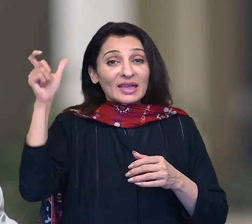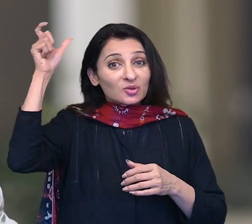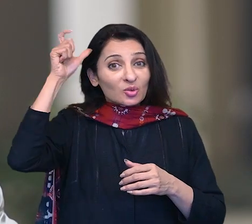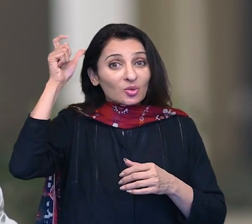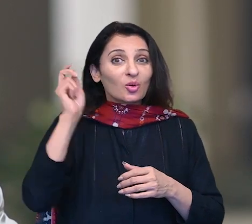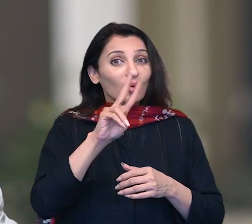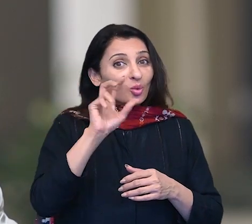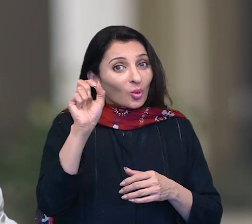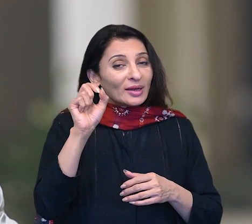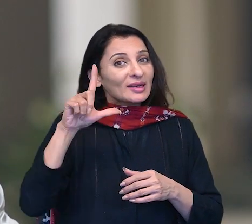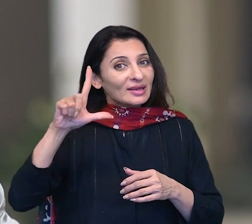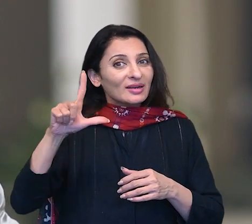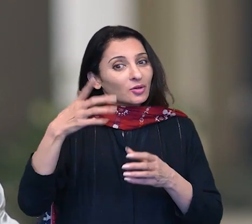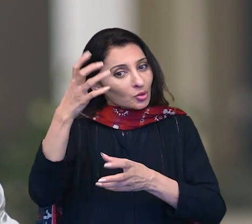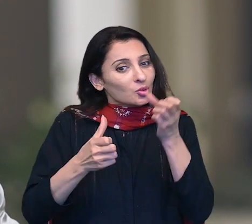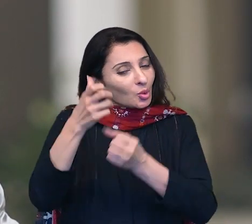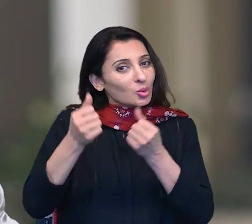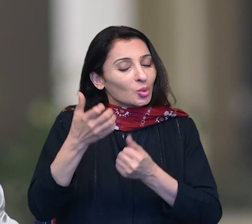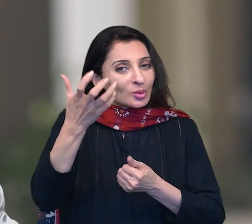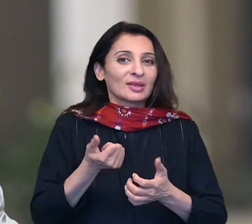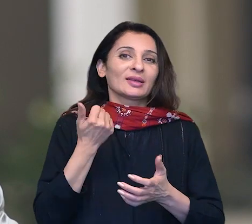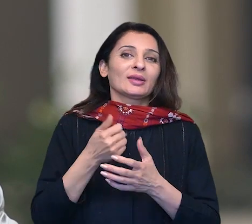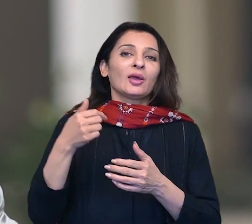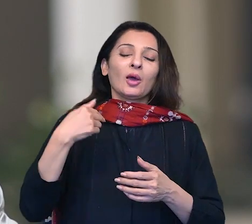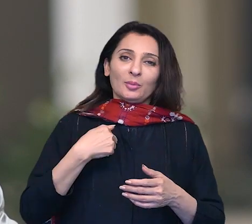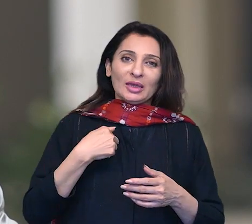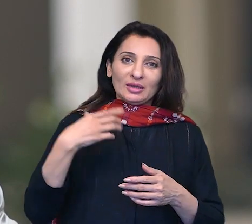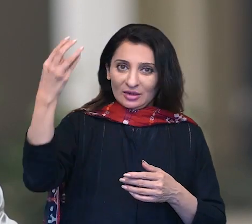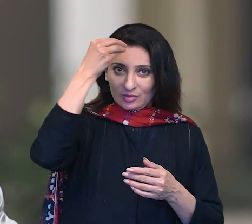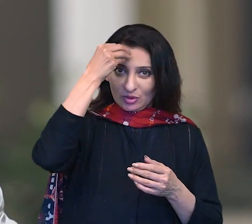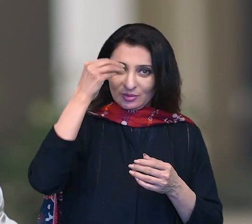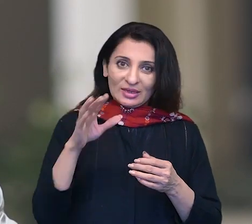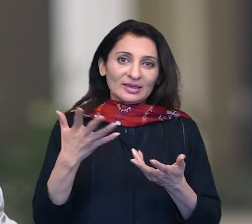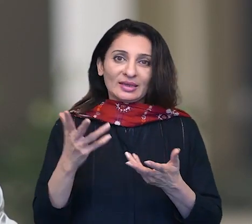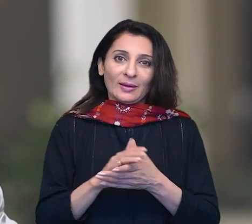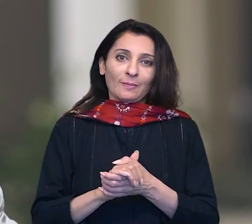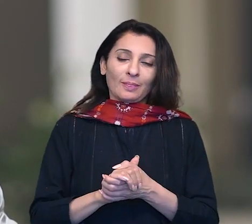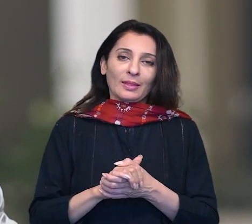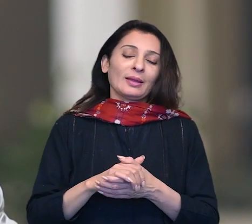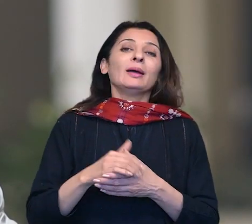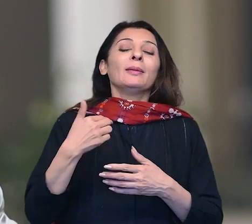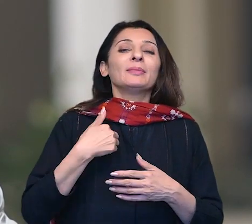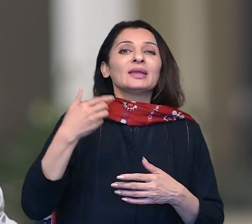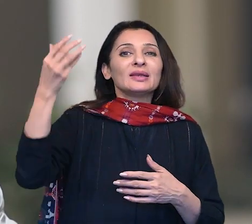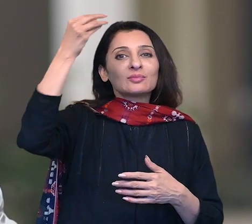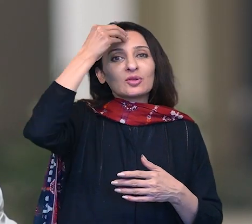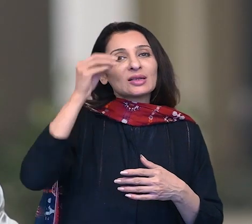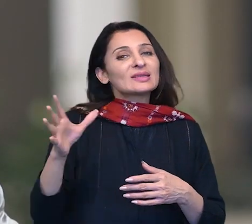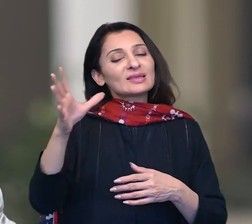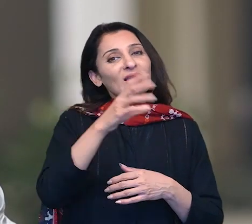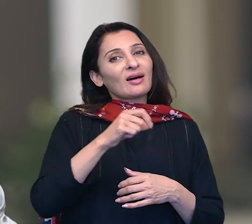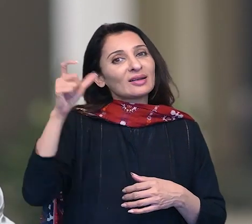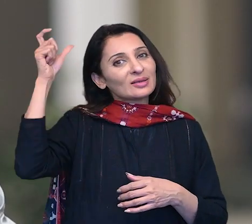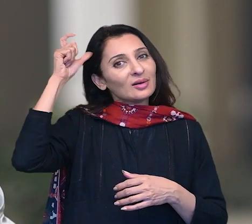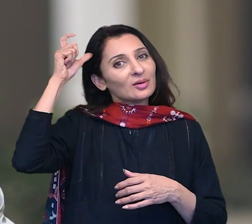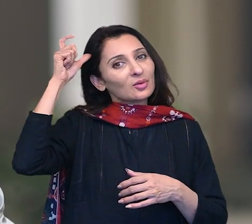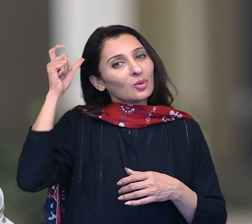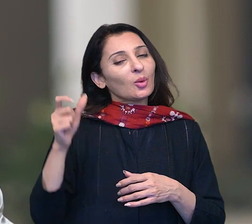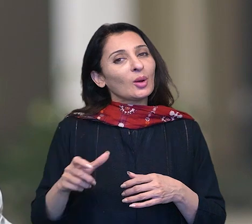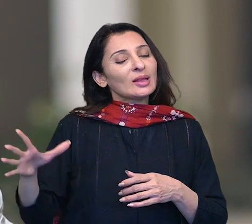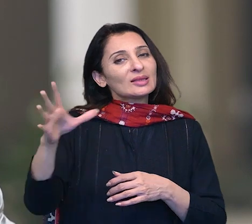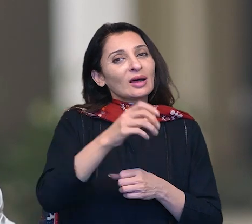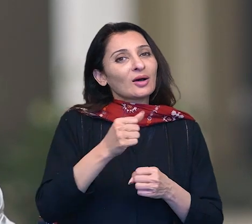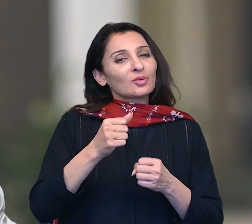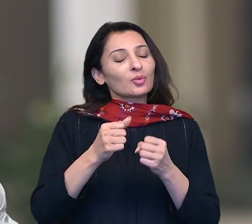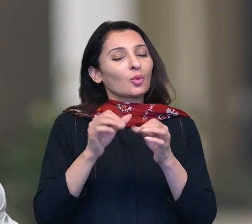and American Friesians, producing 20 liters per day. And now my